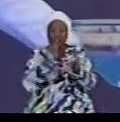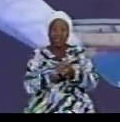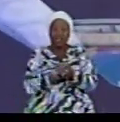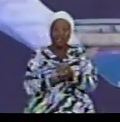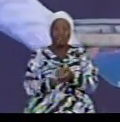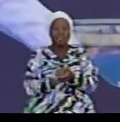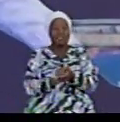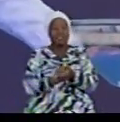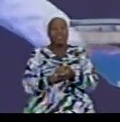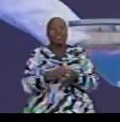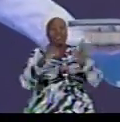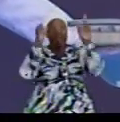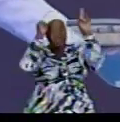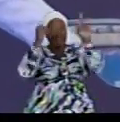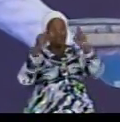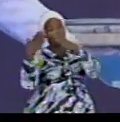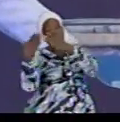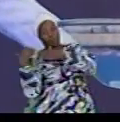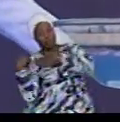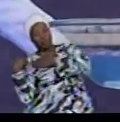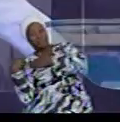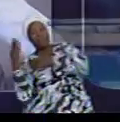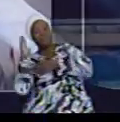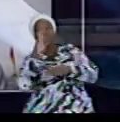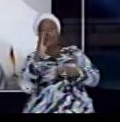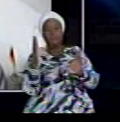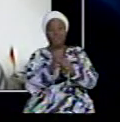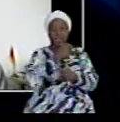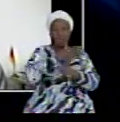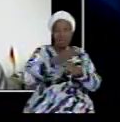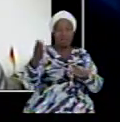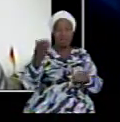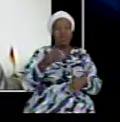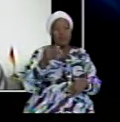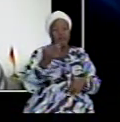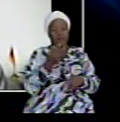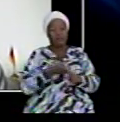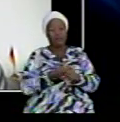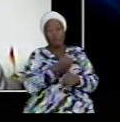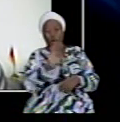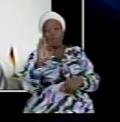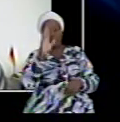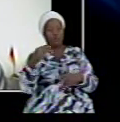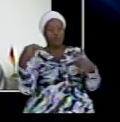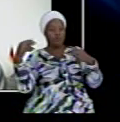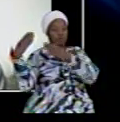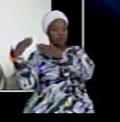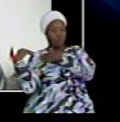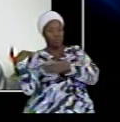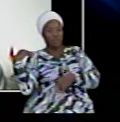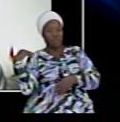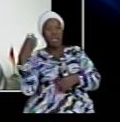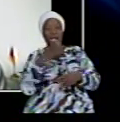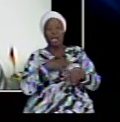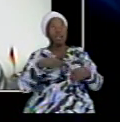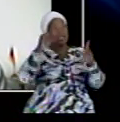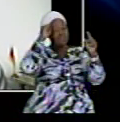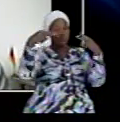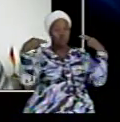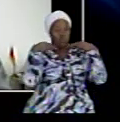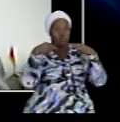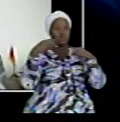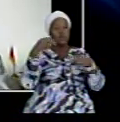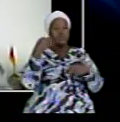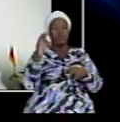his body shall be taken away from off thy shoulder, and his yoke from